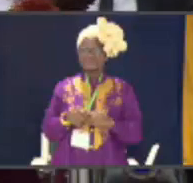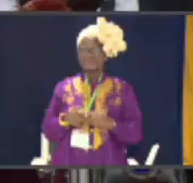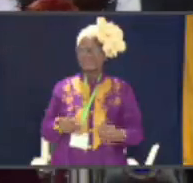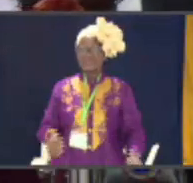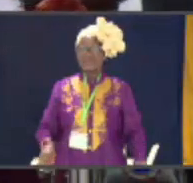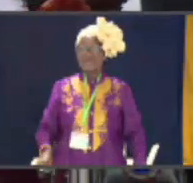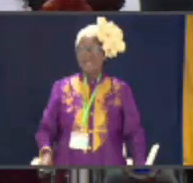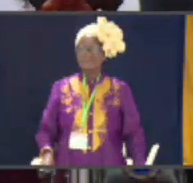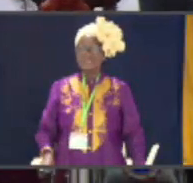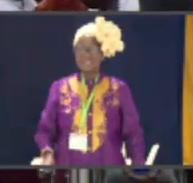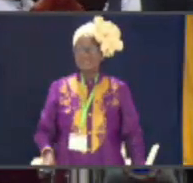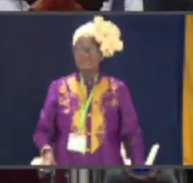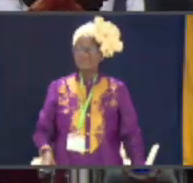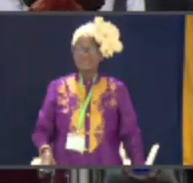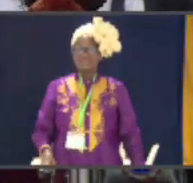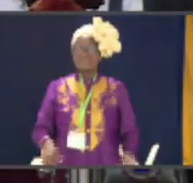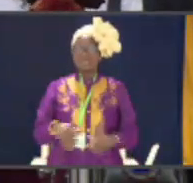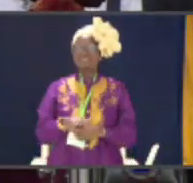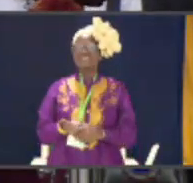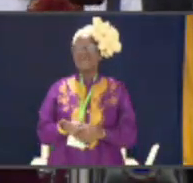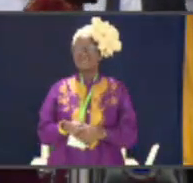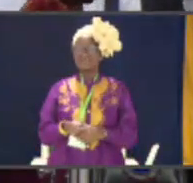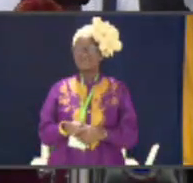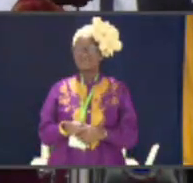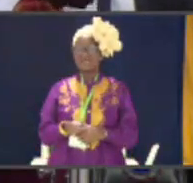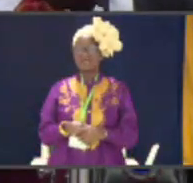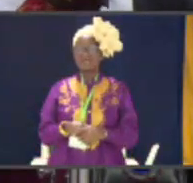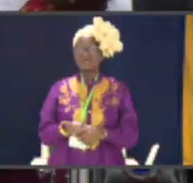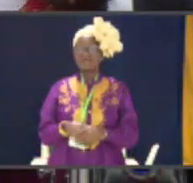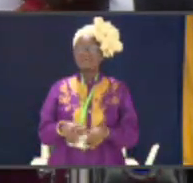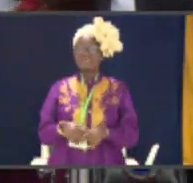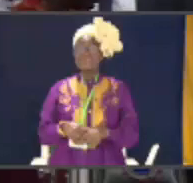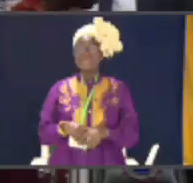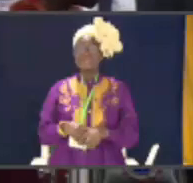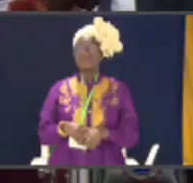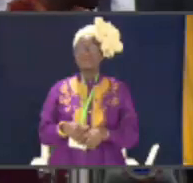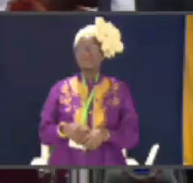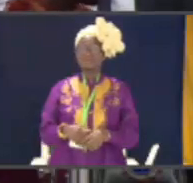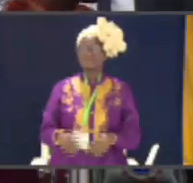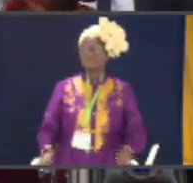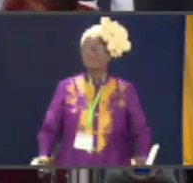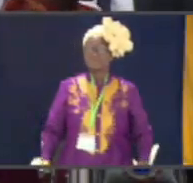To show you that God really meant business,